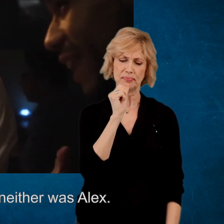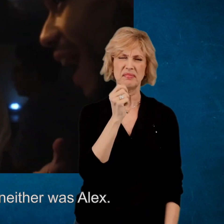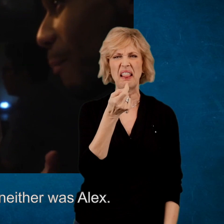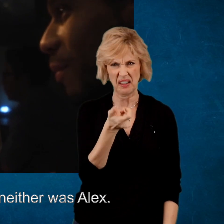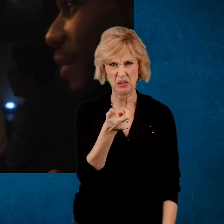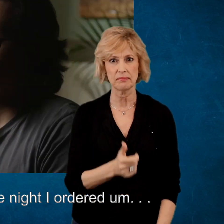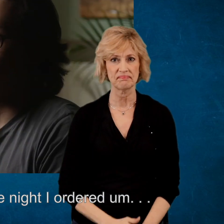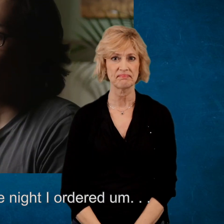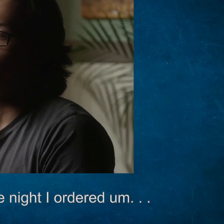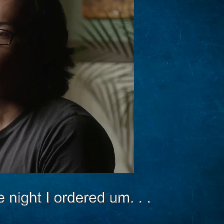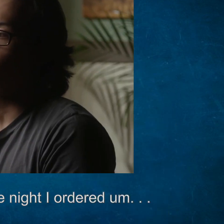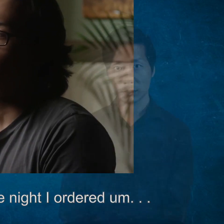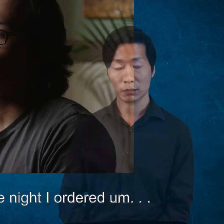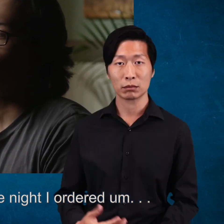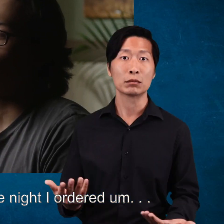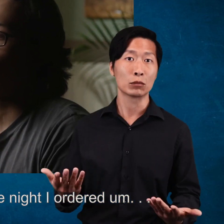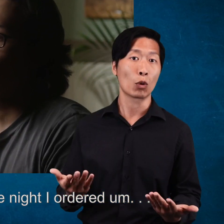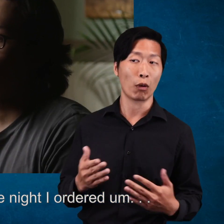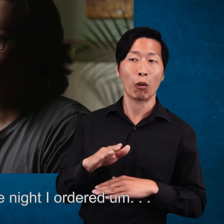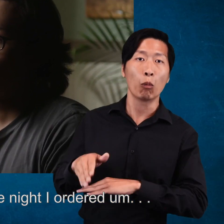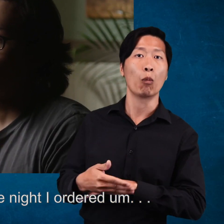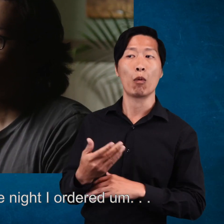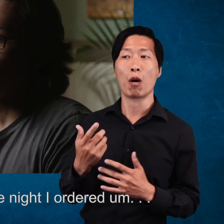Alex. Throughout the night, I ordered